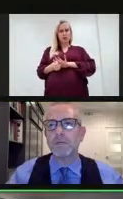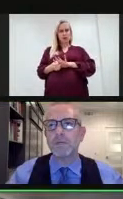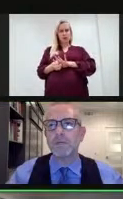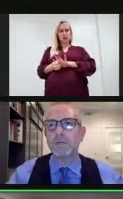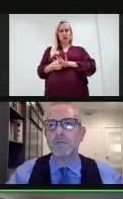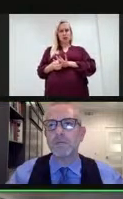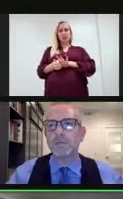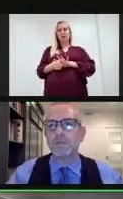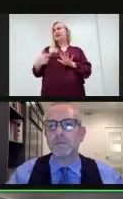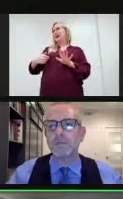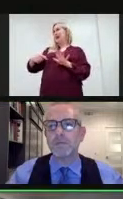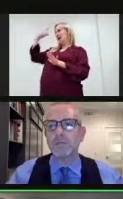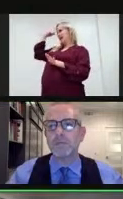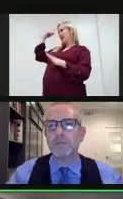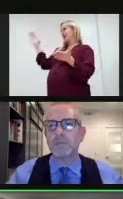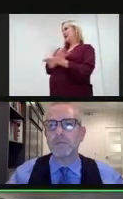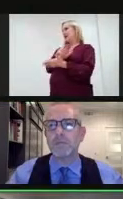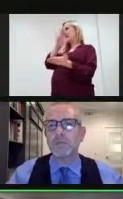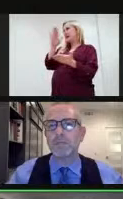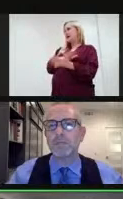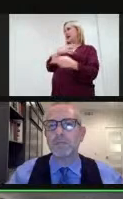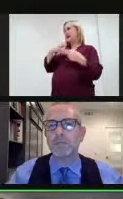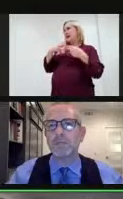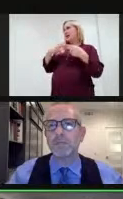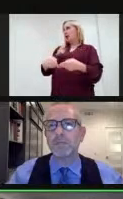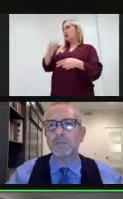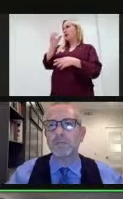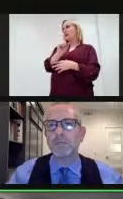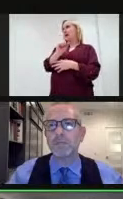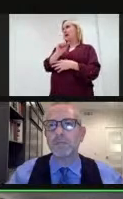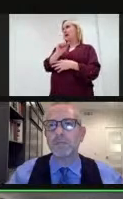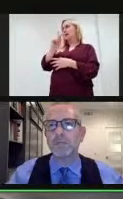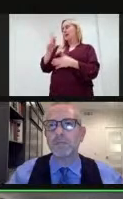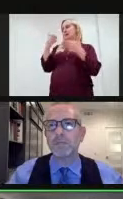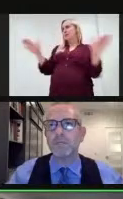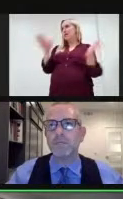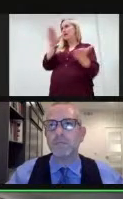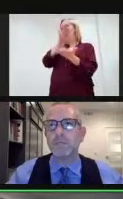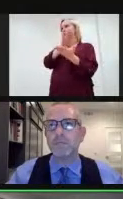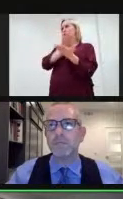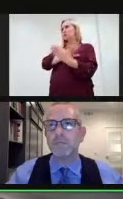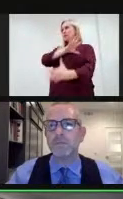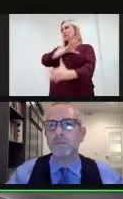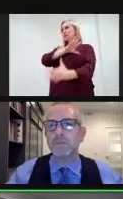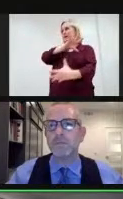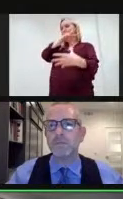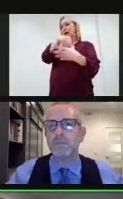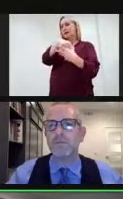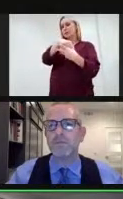I think it's a document that is called Salem-Keizer Public Schools Engagement.